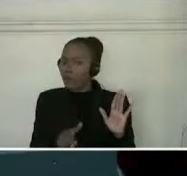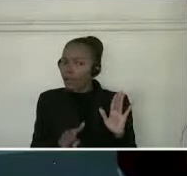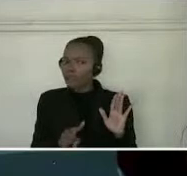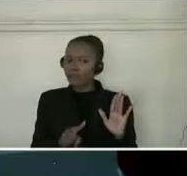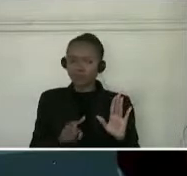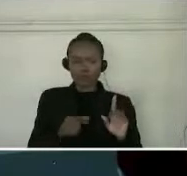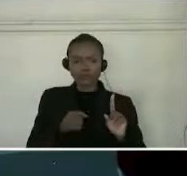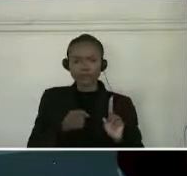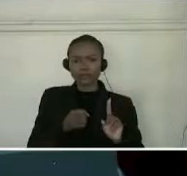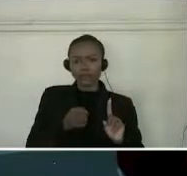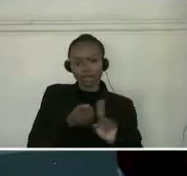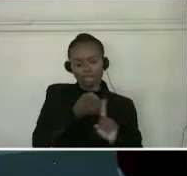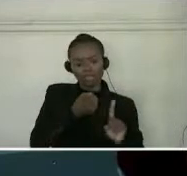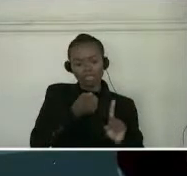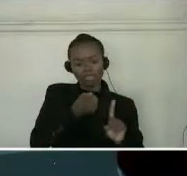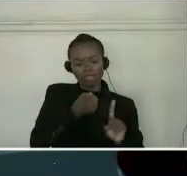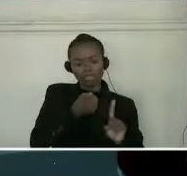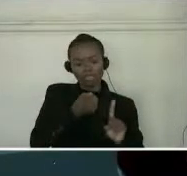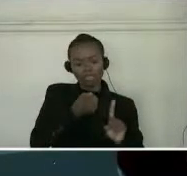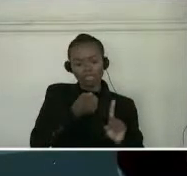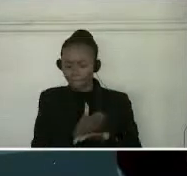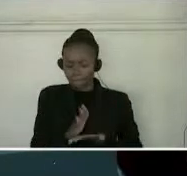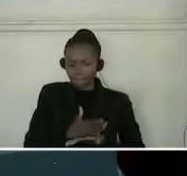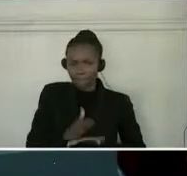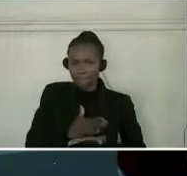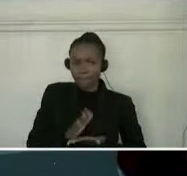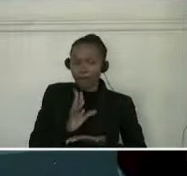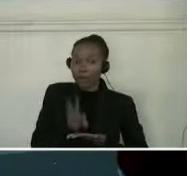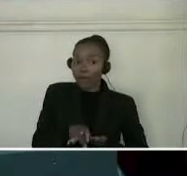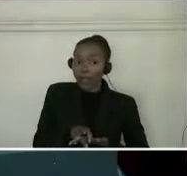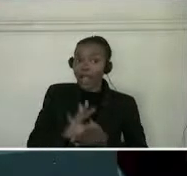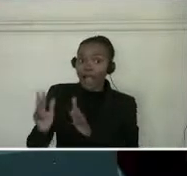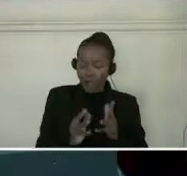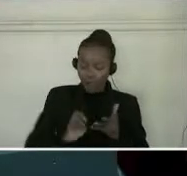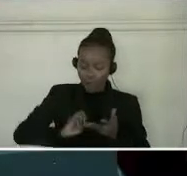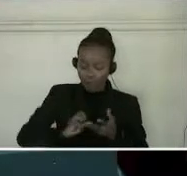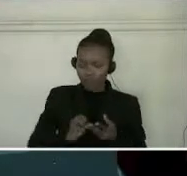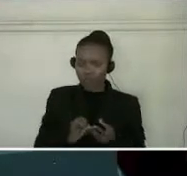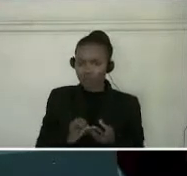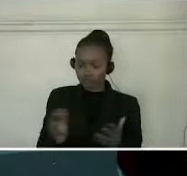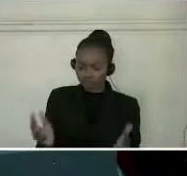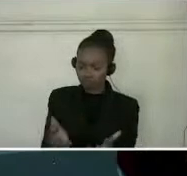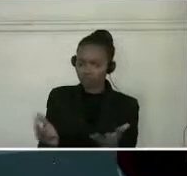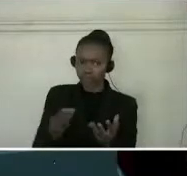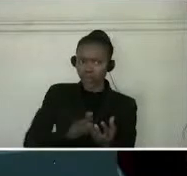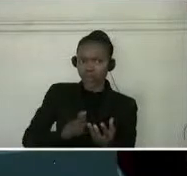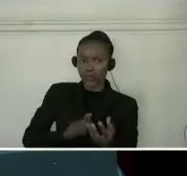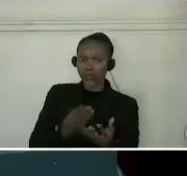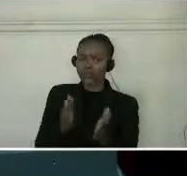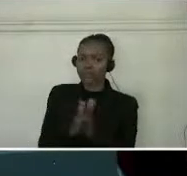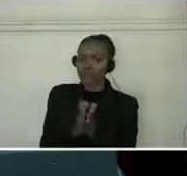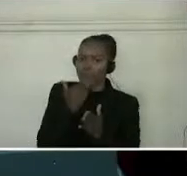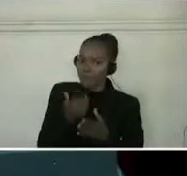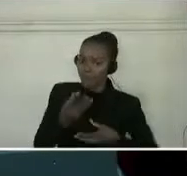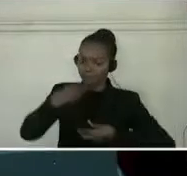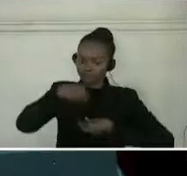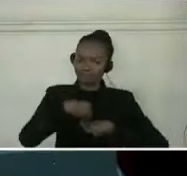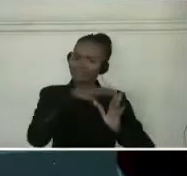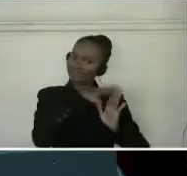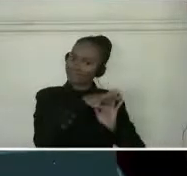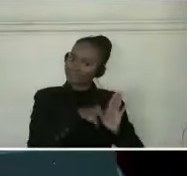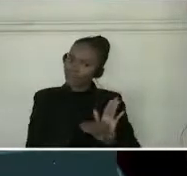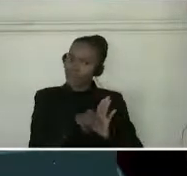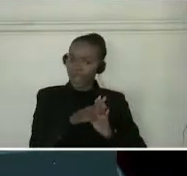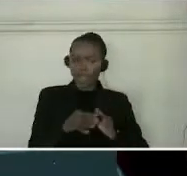ills by encouraging youth to engage in the meaningful sport and recreation program the community